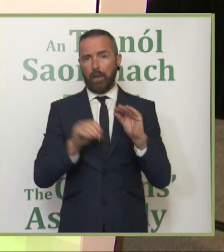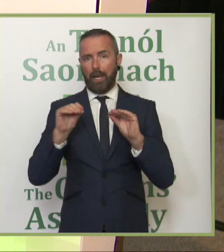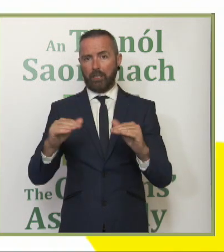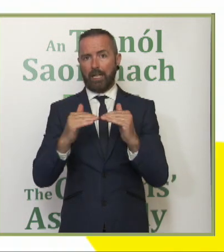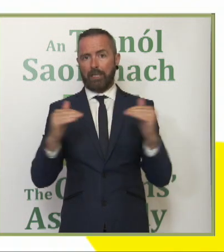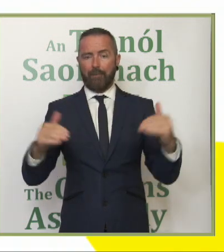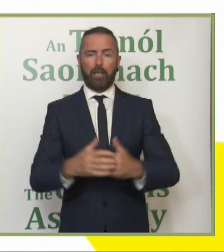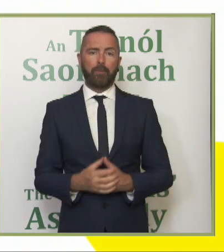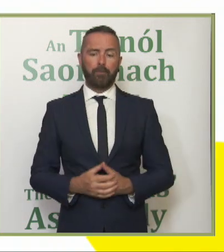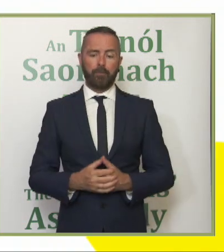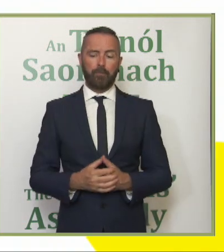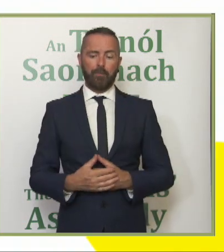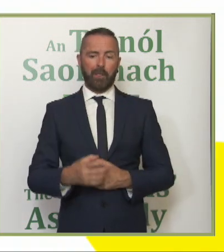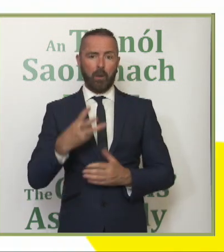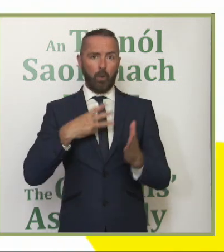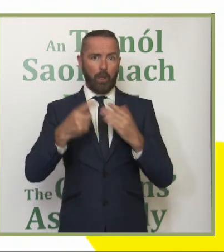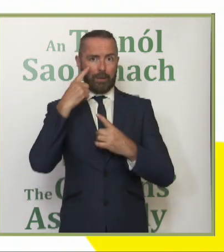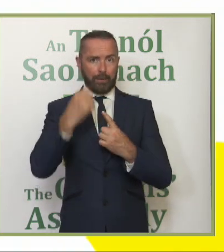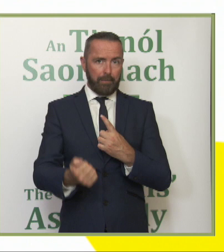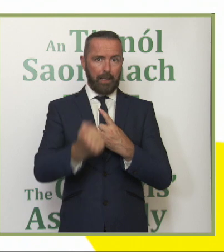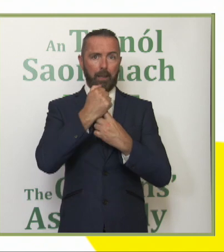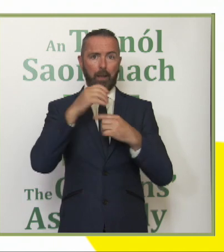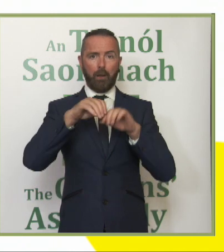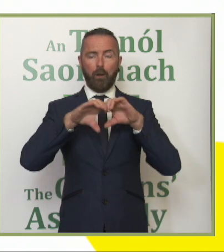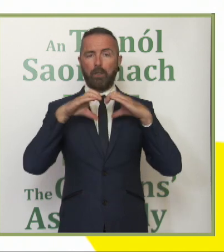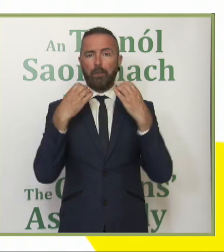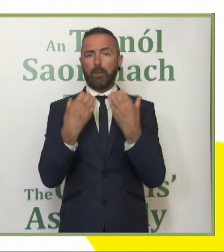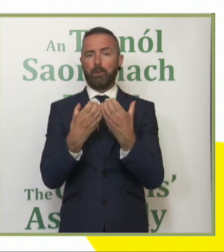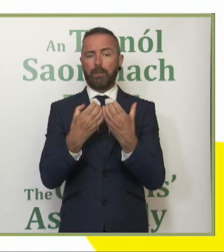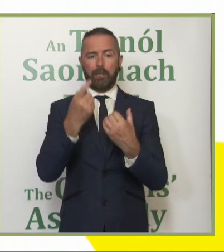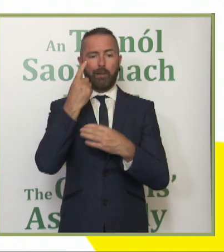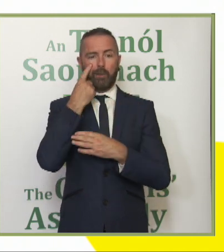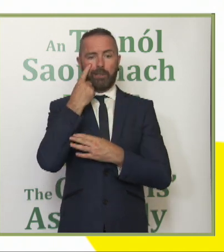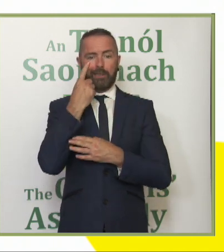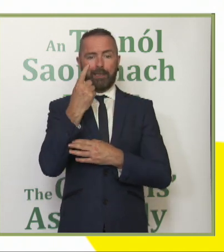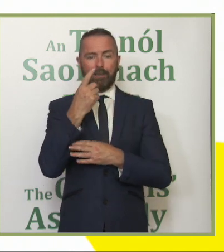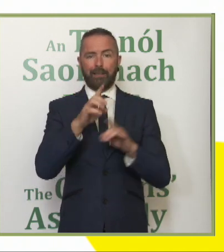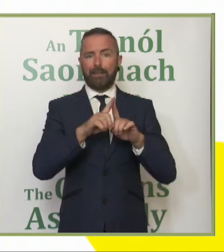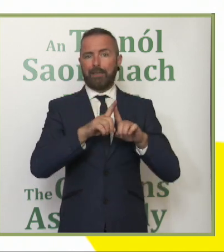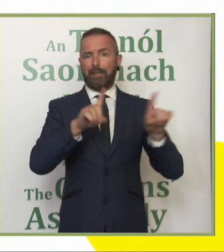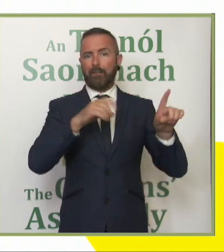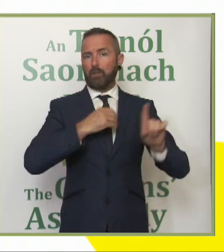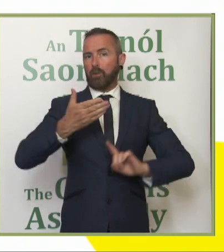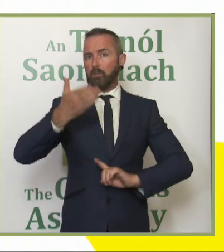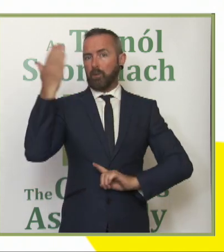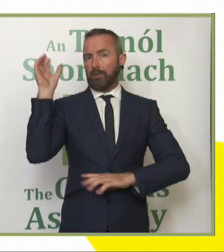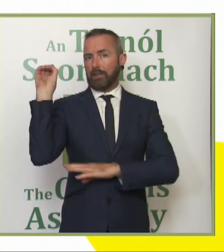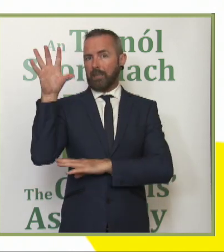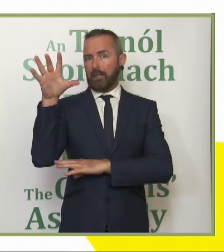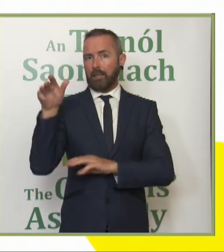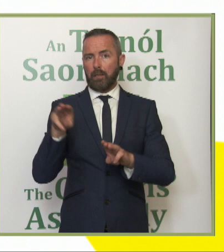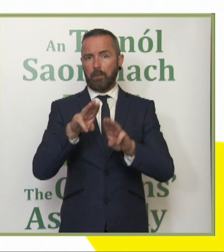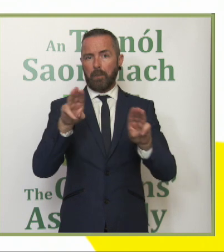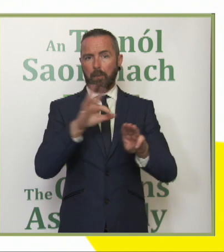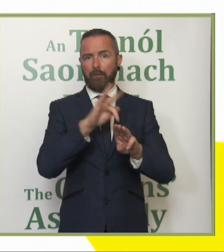And when we look at the impact of drug use on communities, we can see here that it differs to the previous slides, where people from the